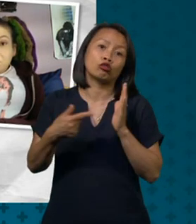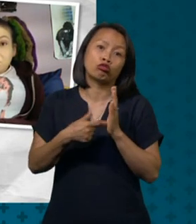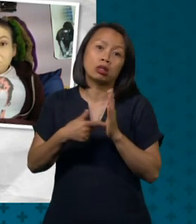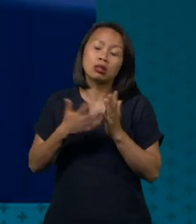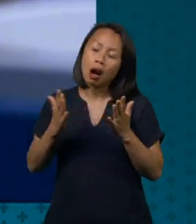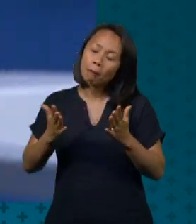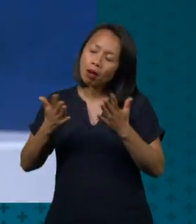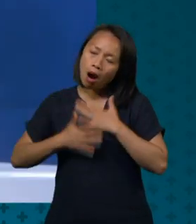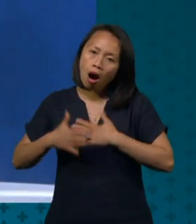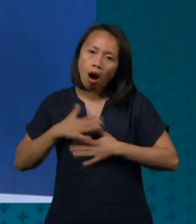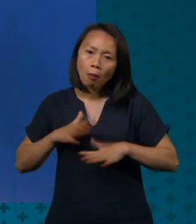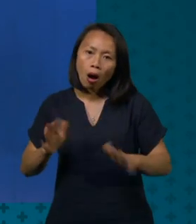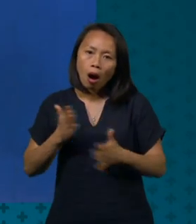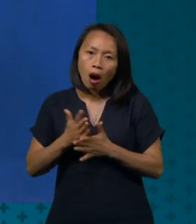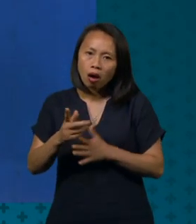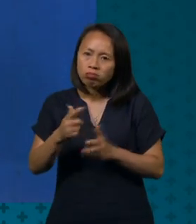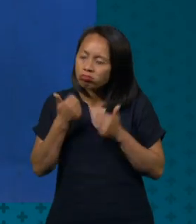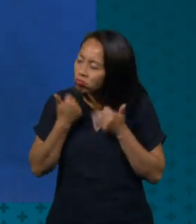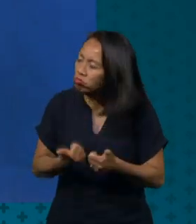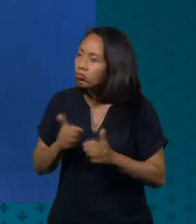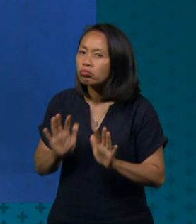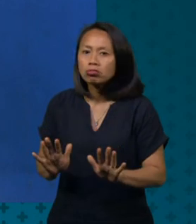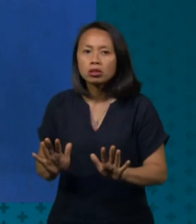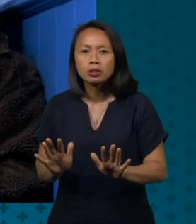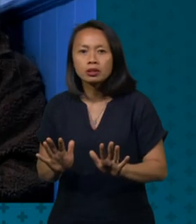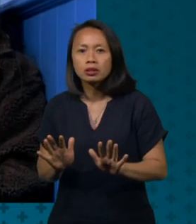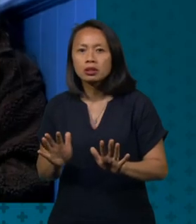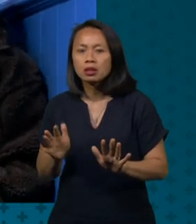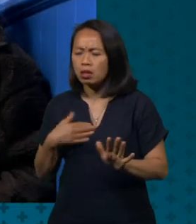that. I'm not getting in. I'm not asking you to.